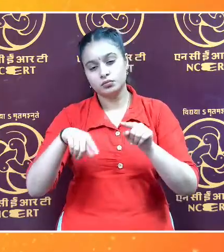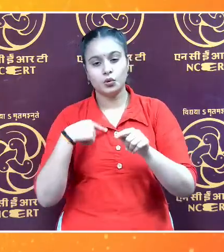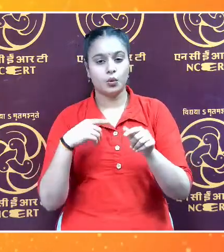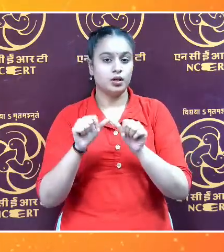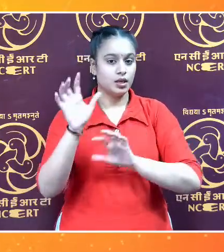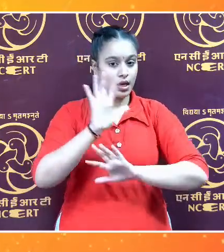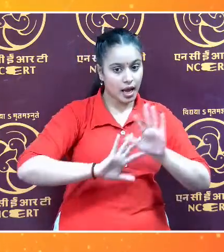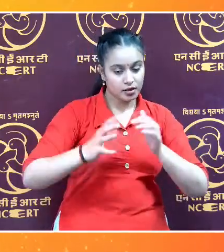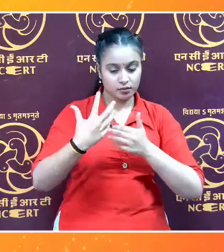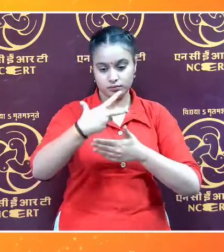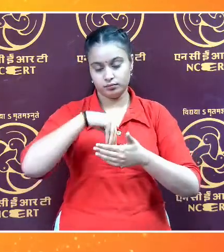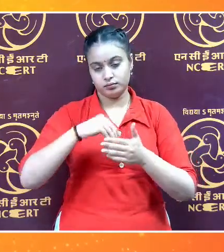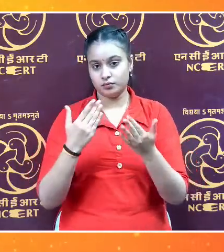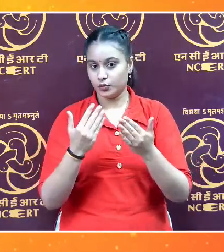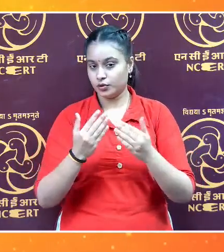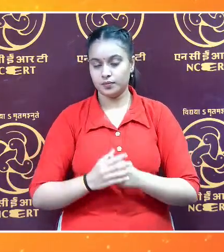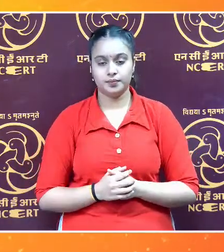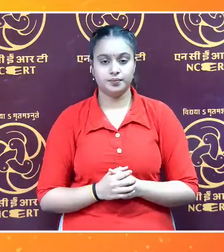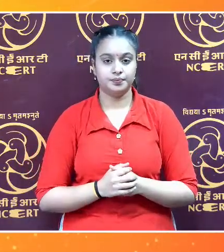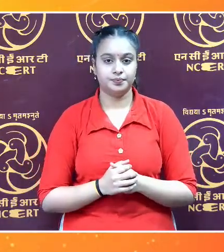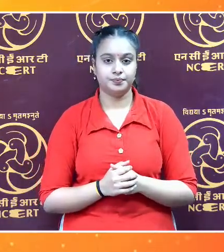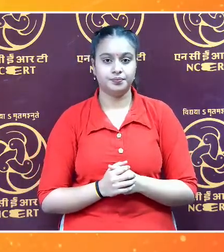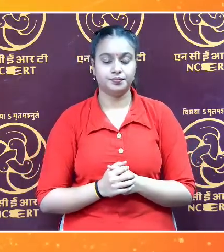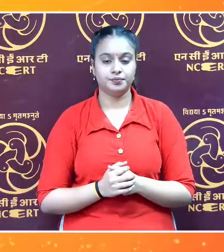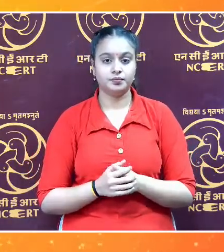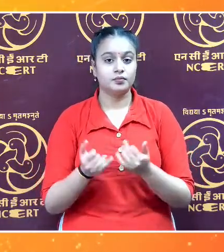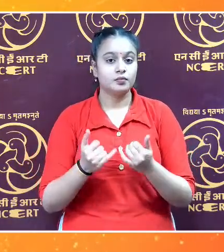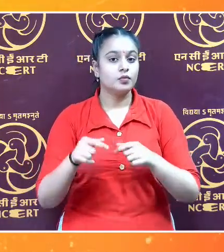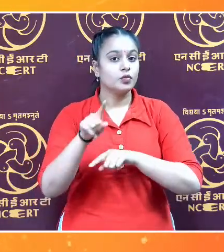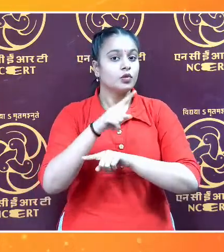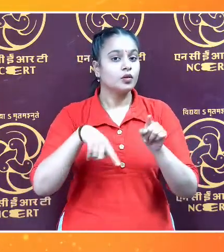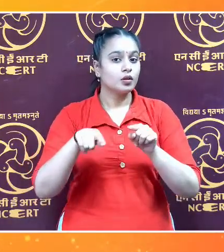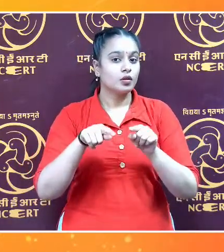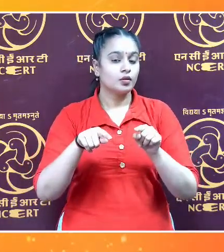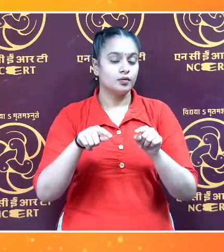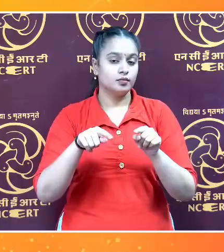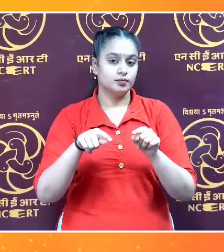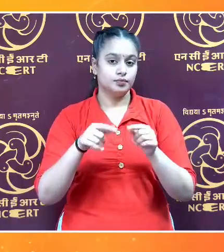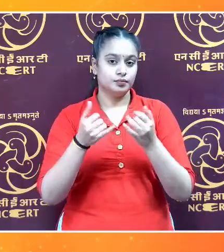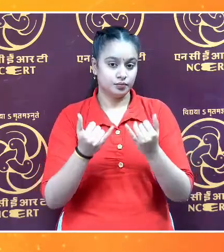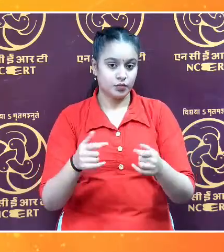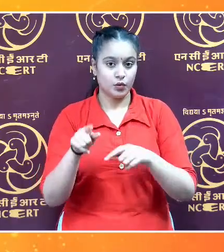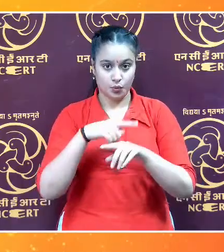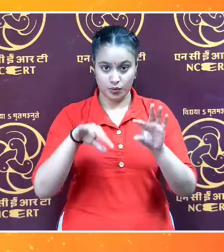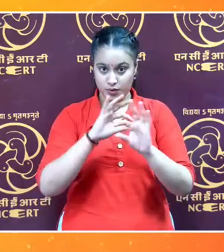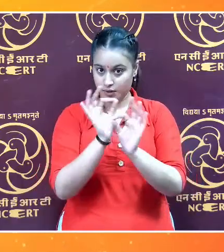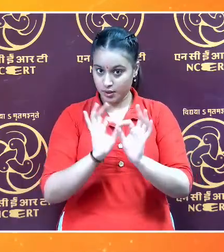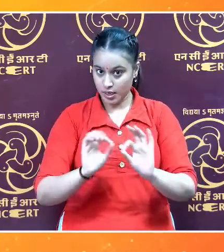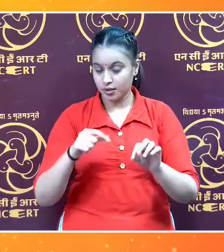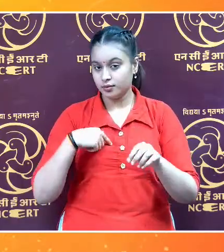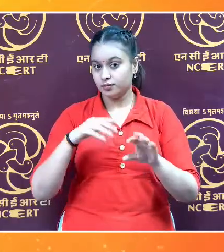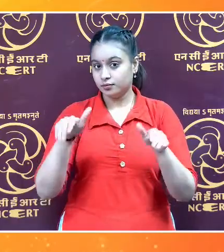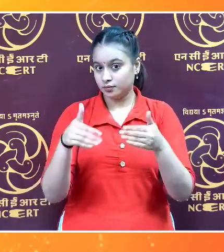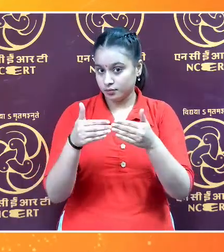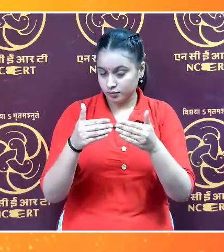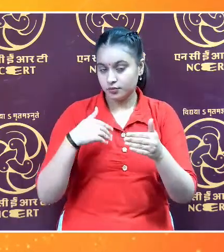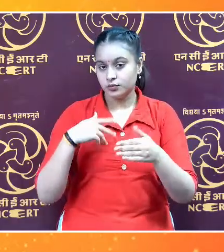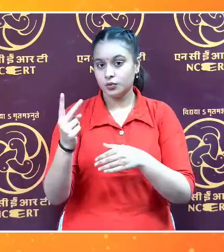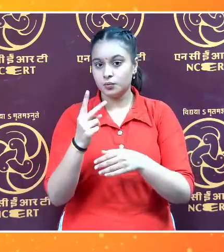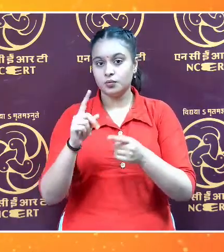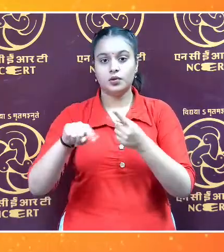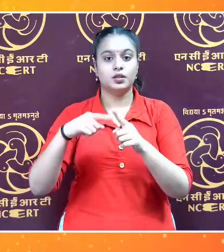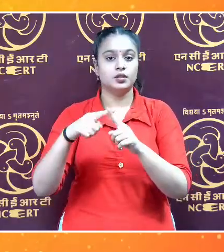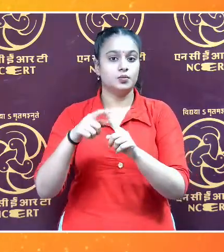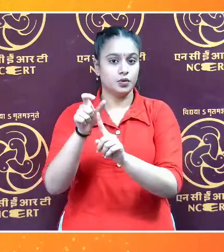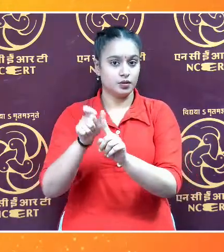that we will be conducting during the session. And you can now be ready to get introduced to our